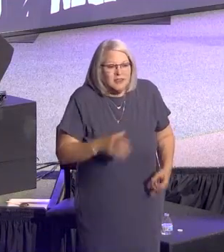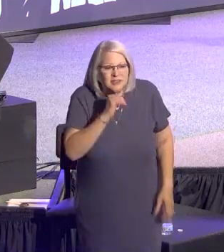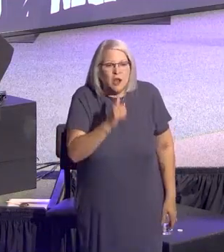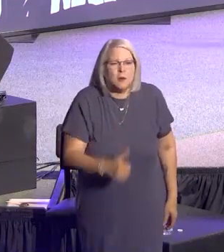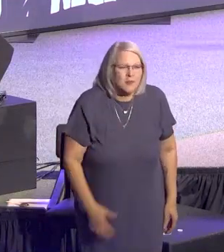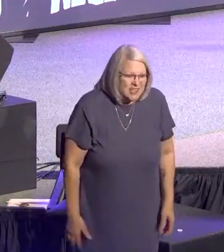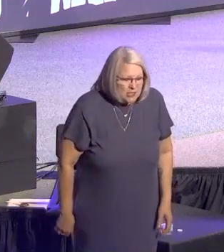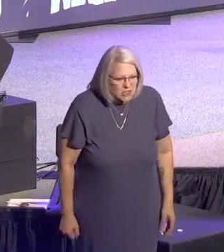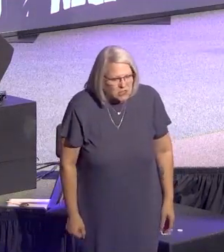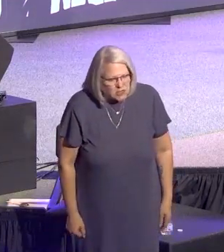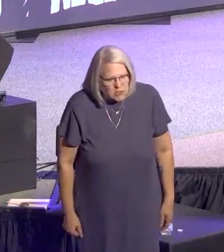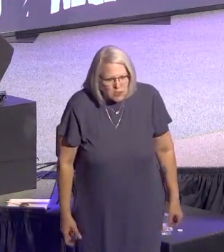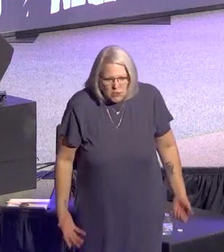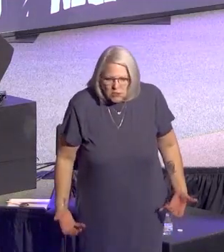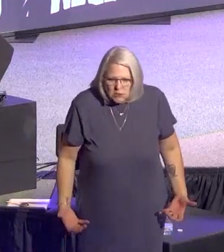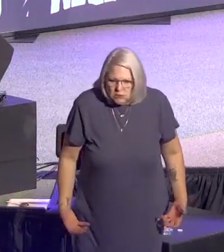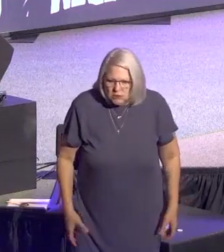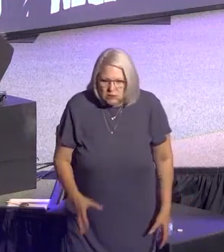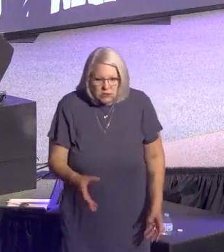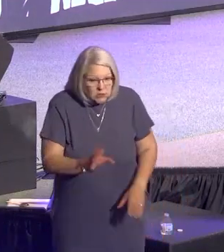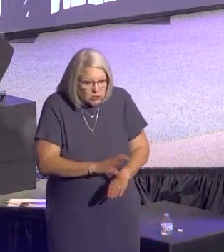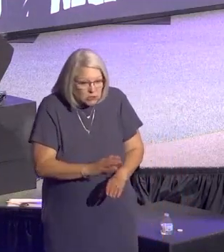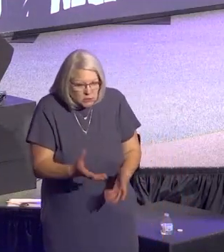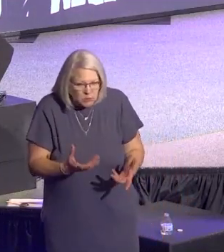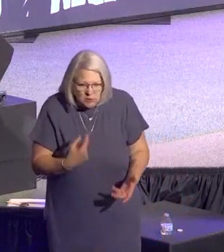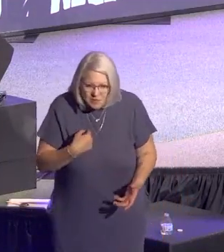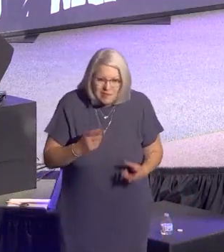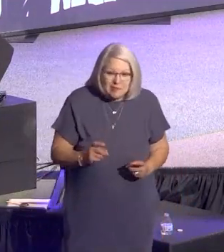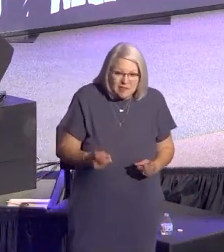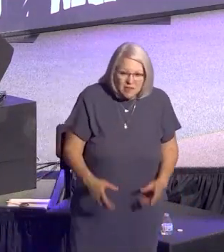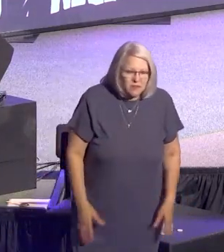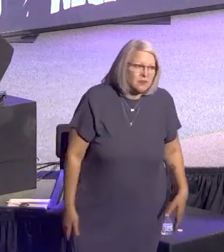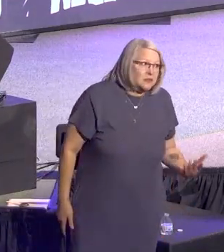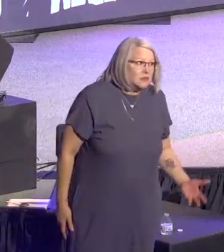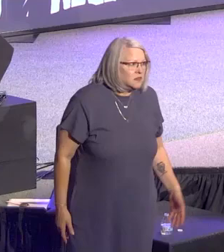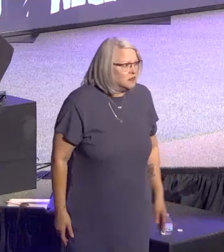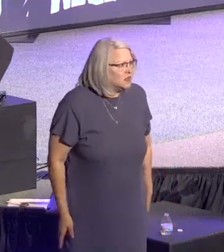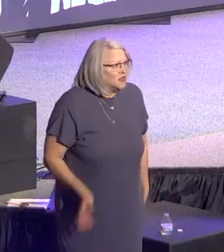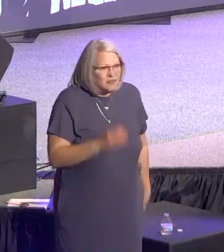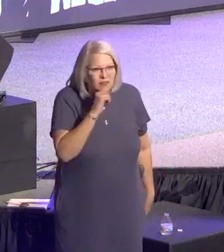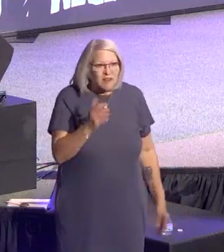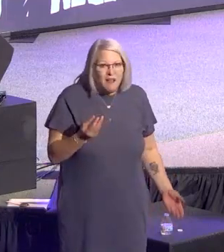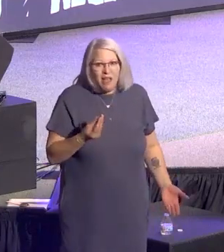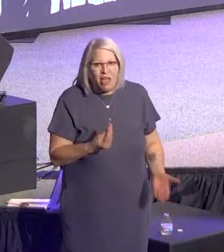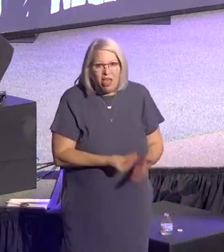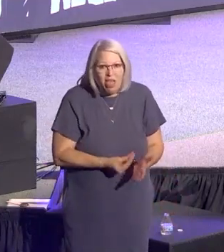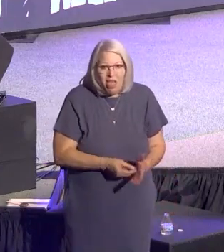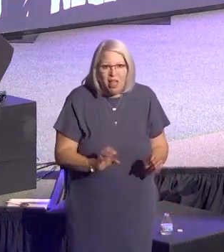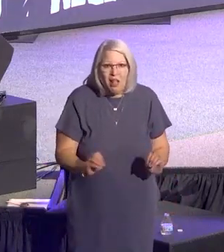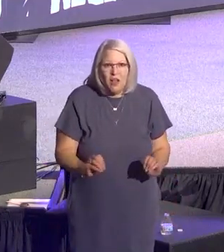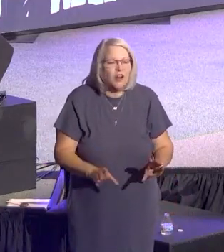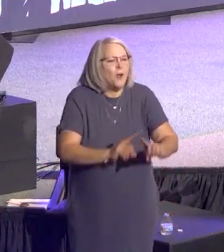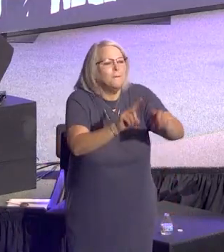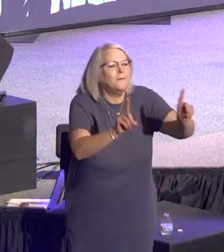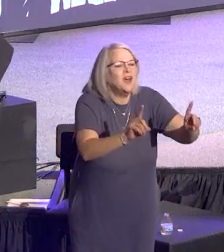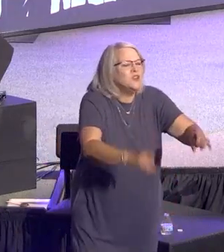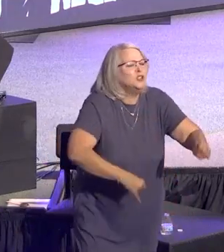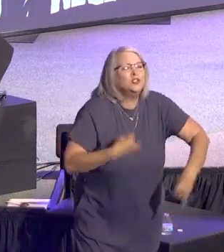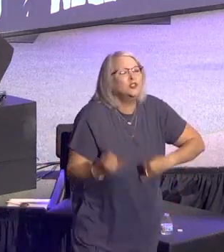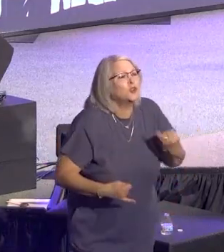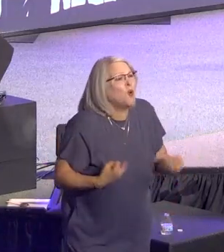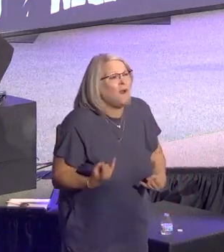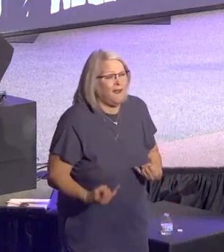teeth. You mean the church wants me to give something? Really? Okay. You know, no, but there's joy in it. There's joy in